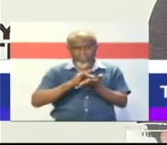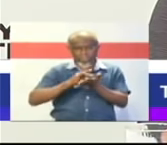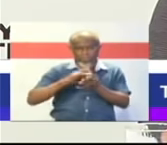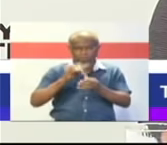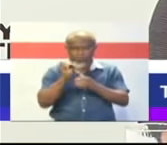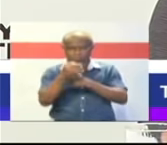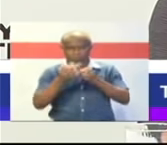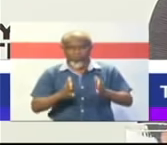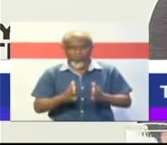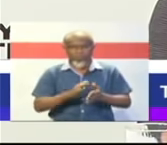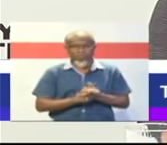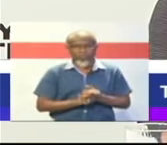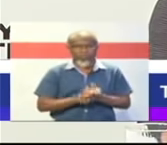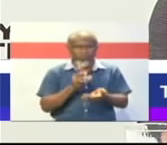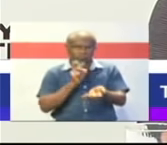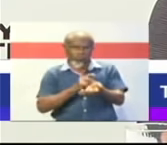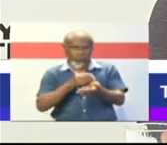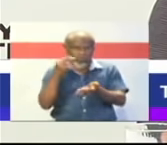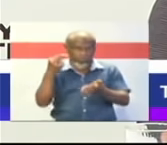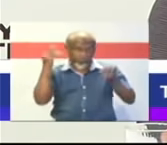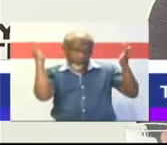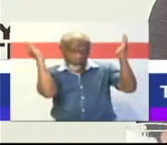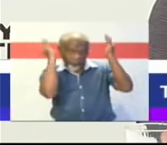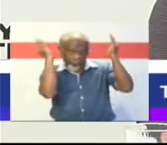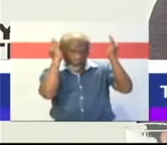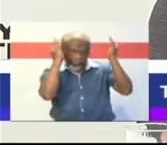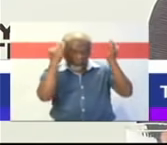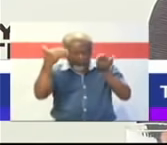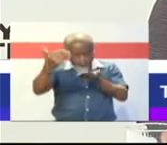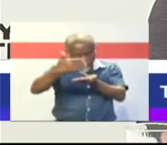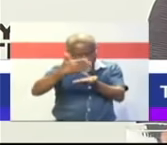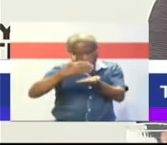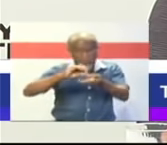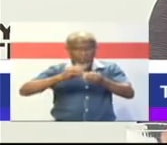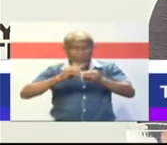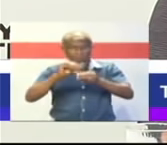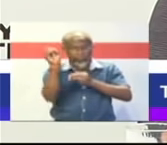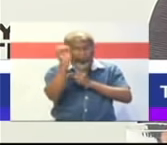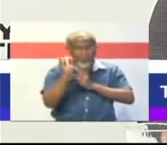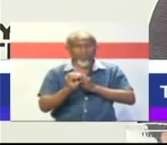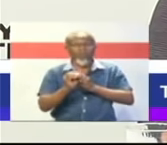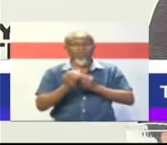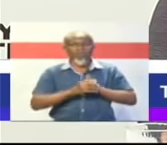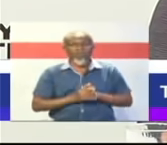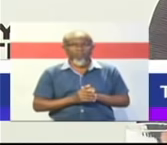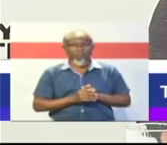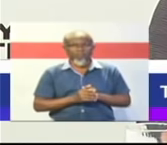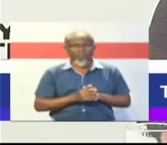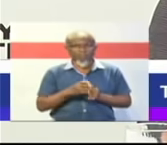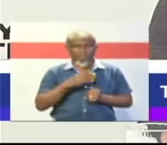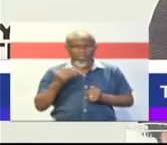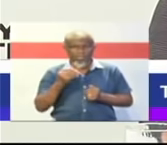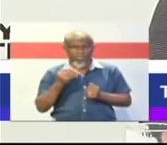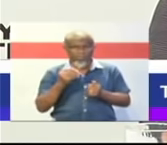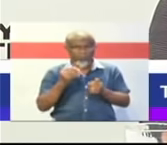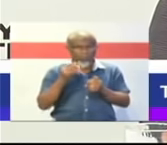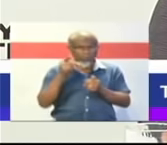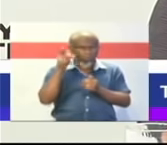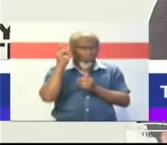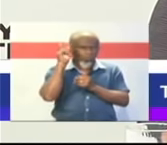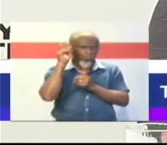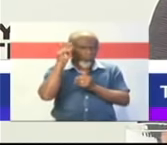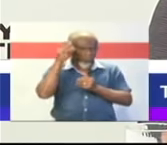Dr. Avery Hines, Technical Director of the Epidemiology Division at the Ministry of Health, and Professor Christine